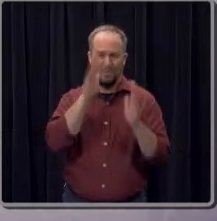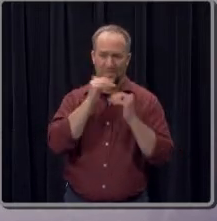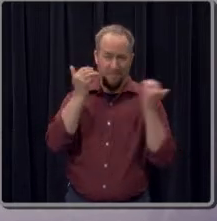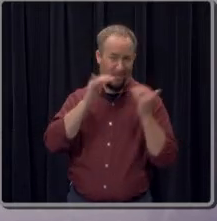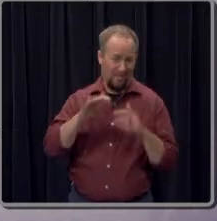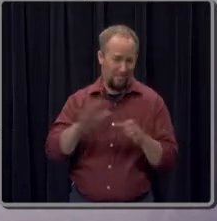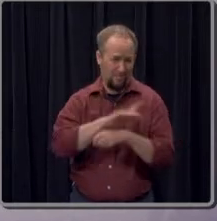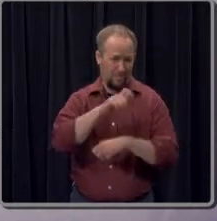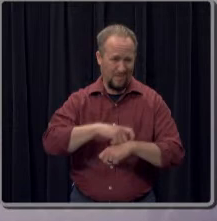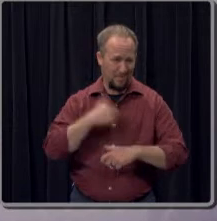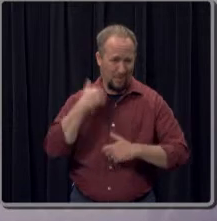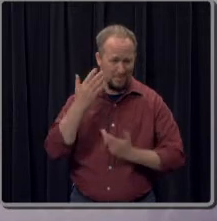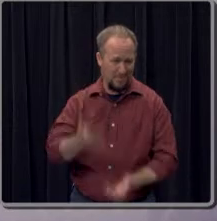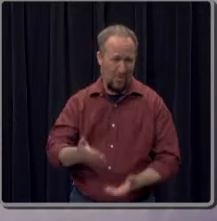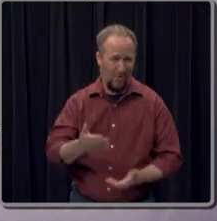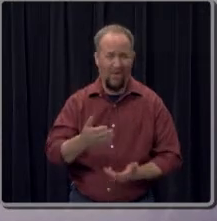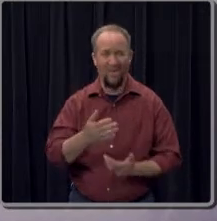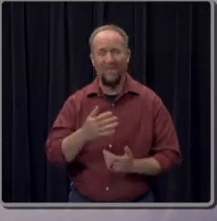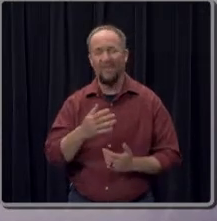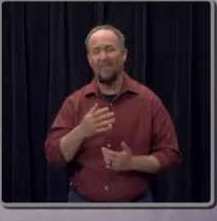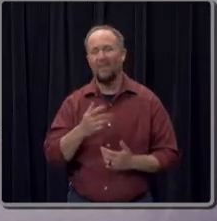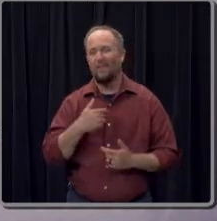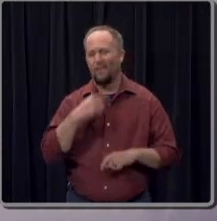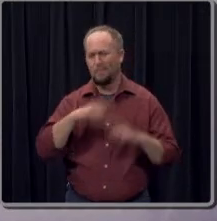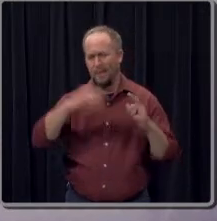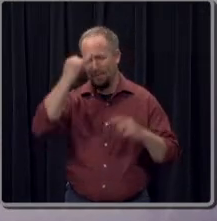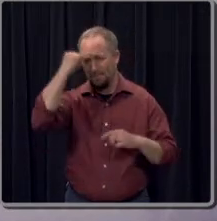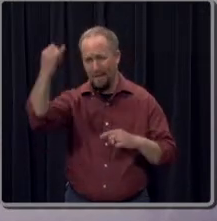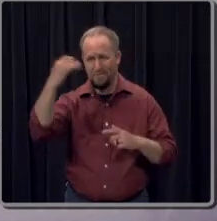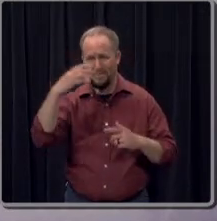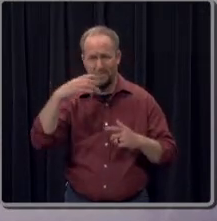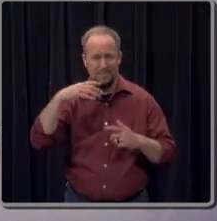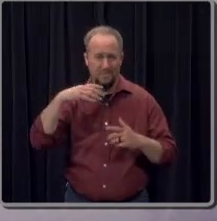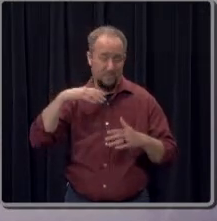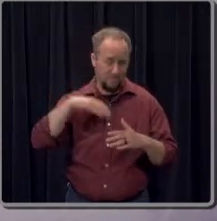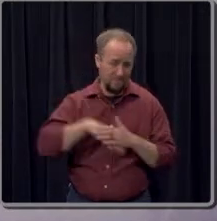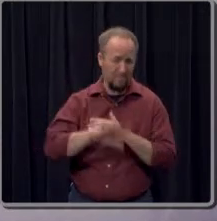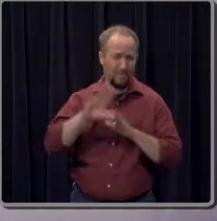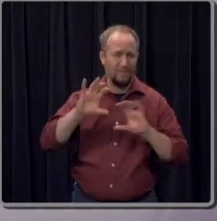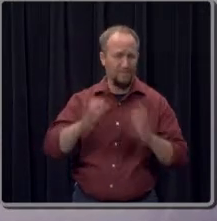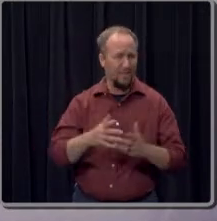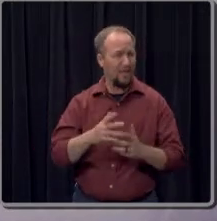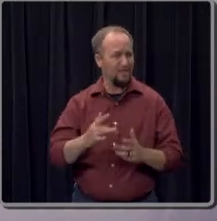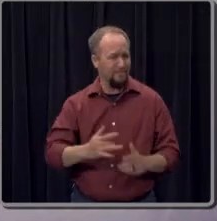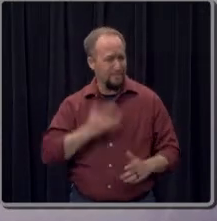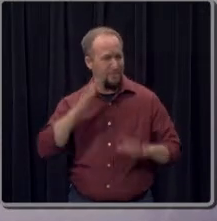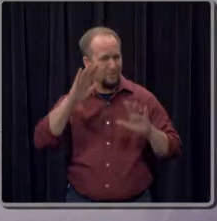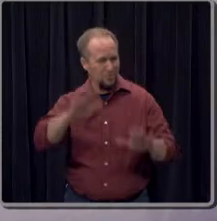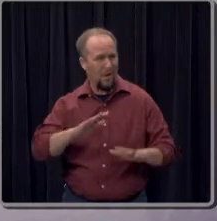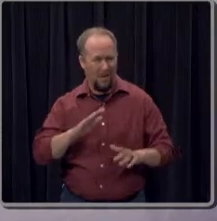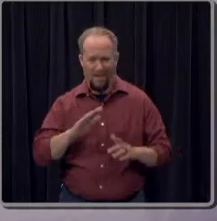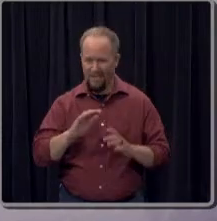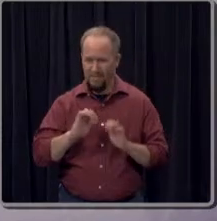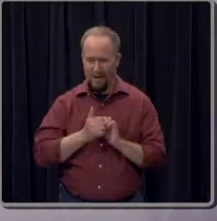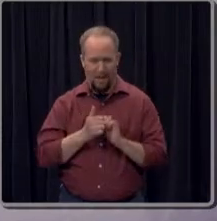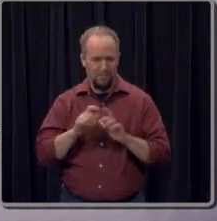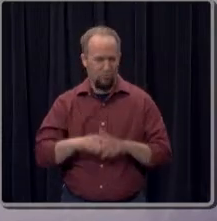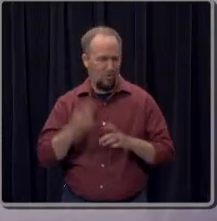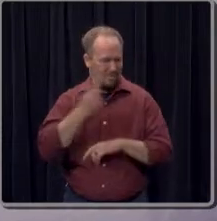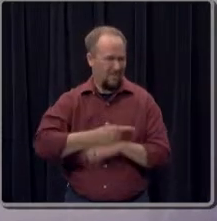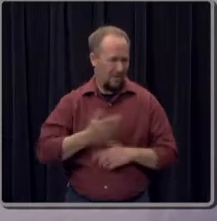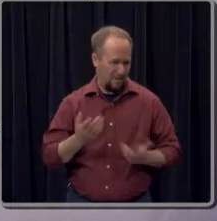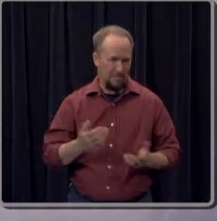whole time I was there. And I can't imagine walking into his classroom and not feeling great about the way I was starting the day as a